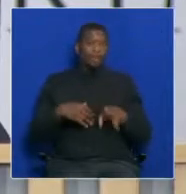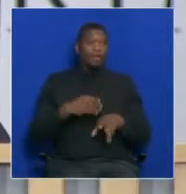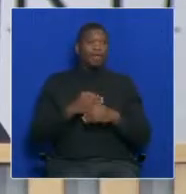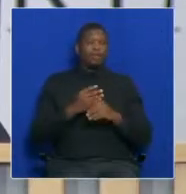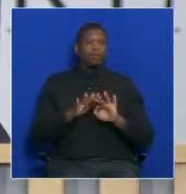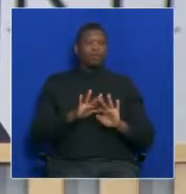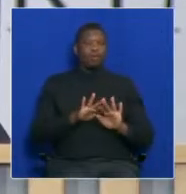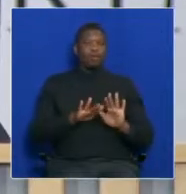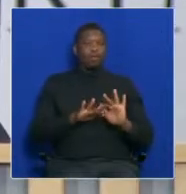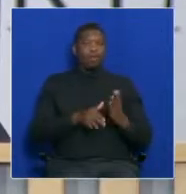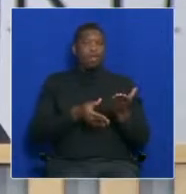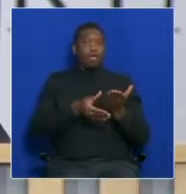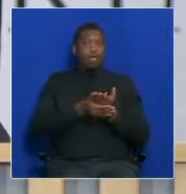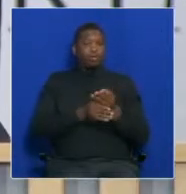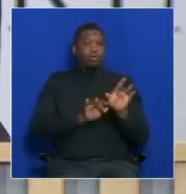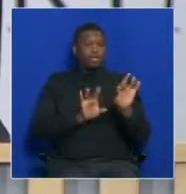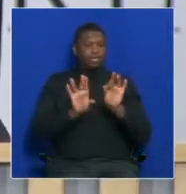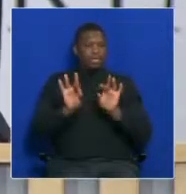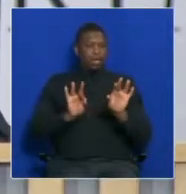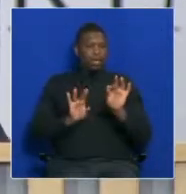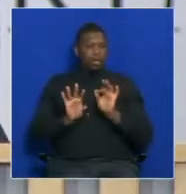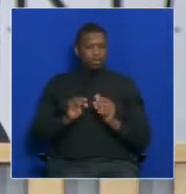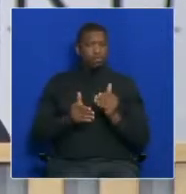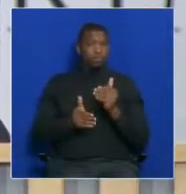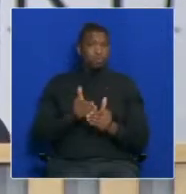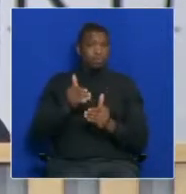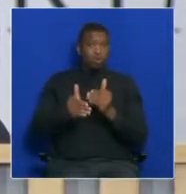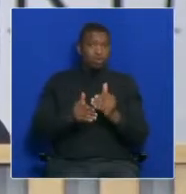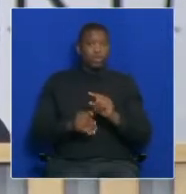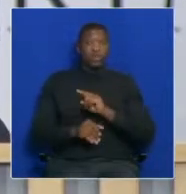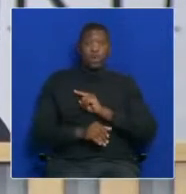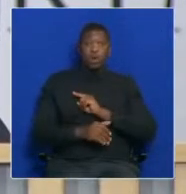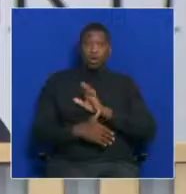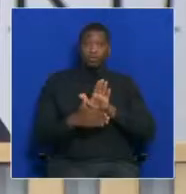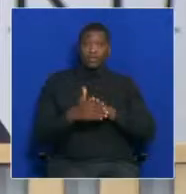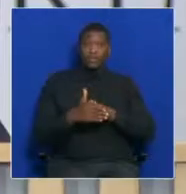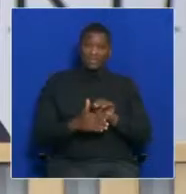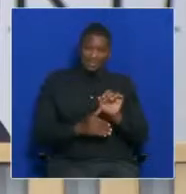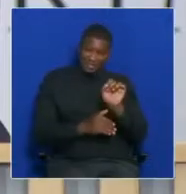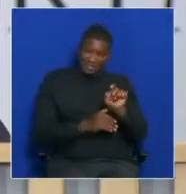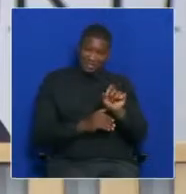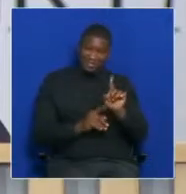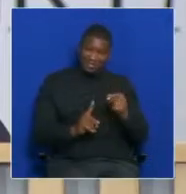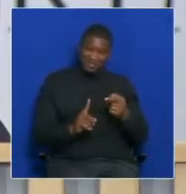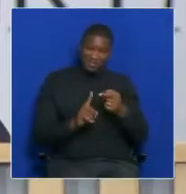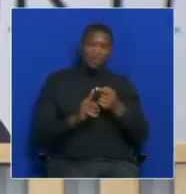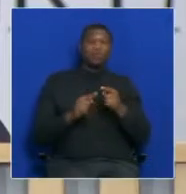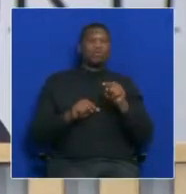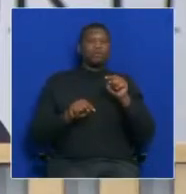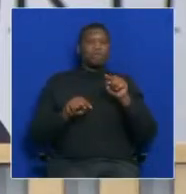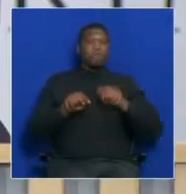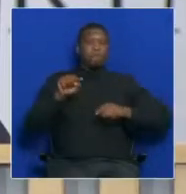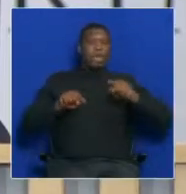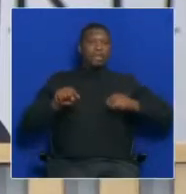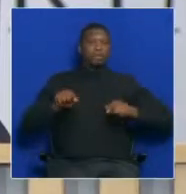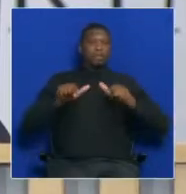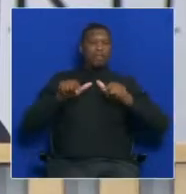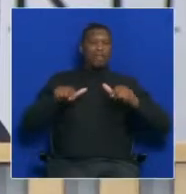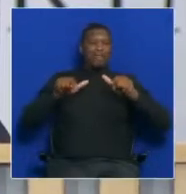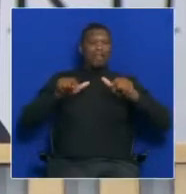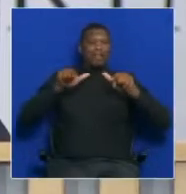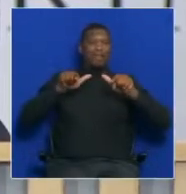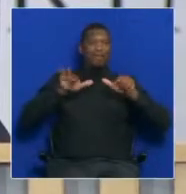case selection stage of the process because it is deliberately multi-layered and collective. Its stated objective is